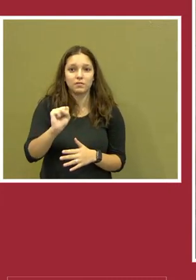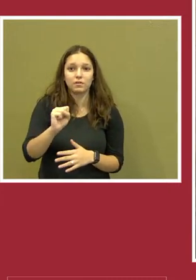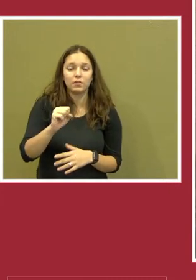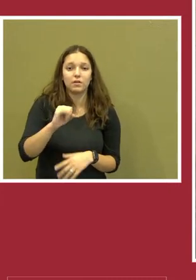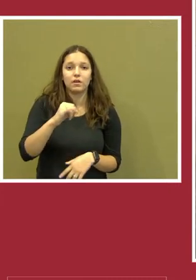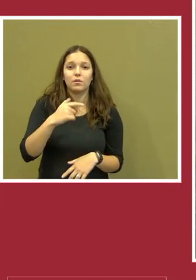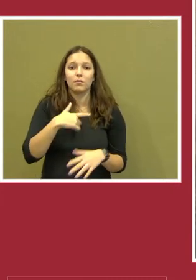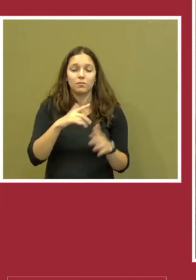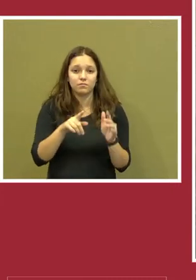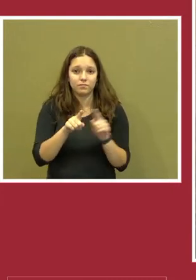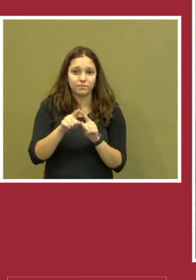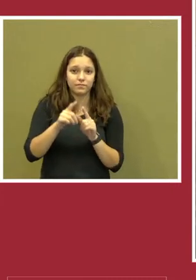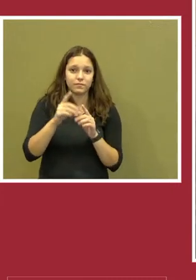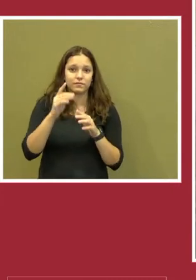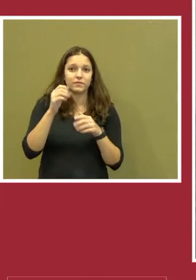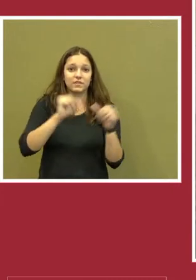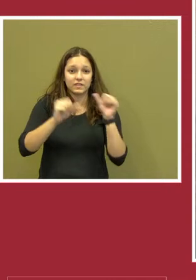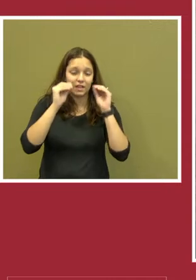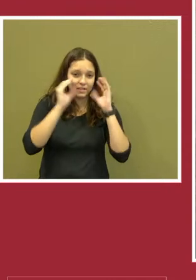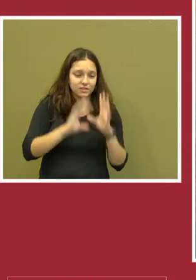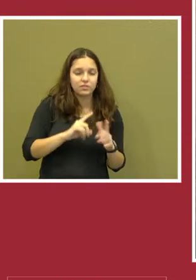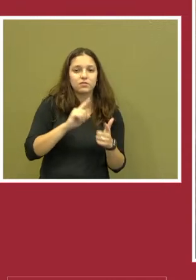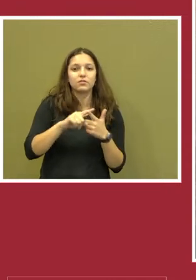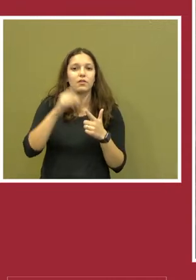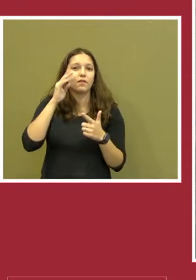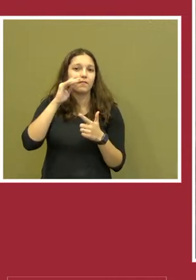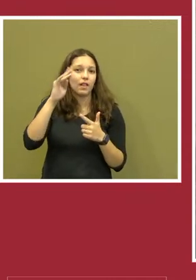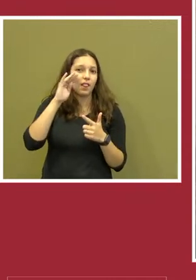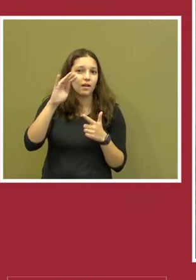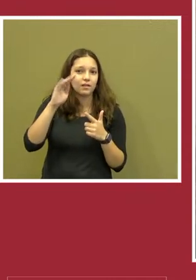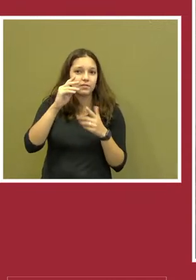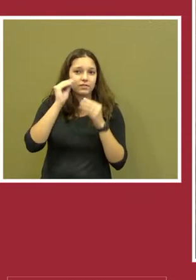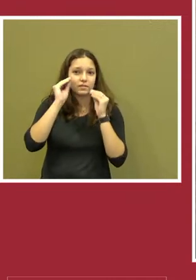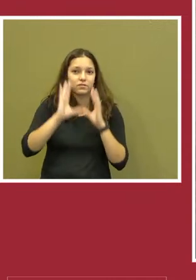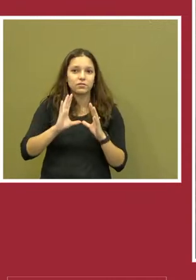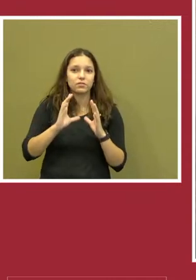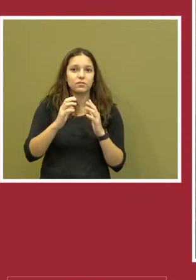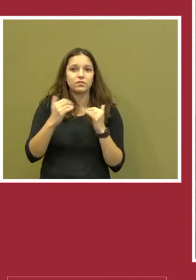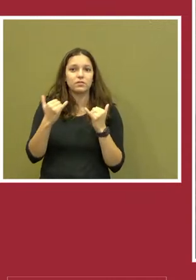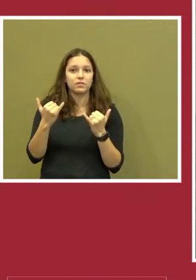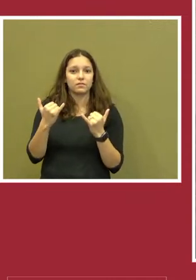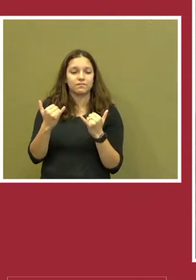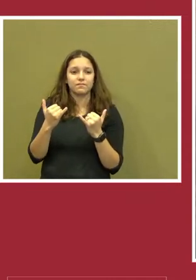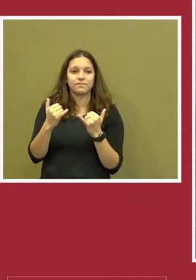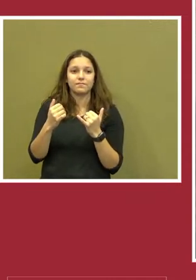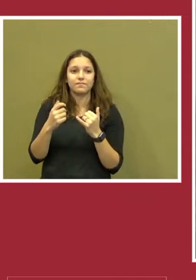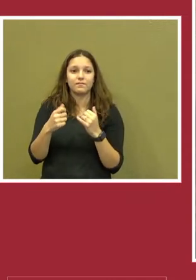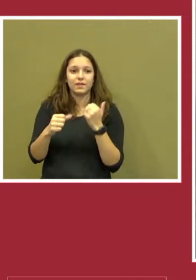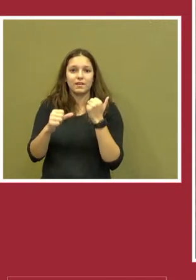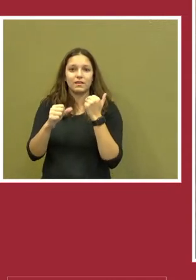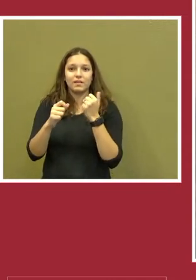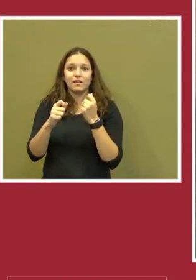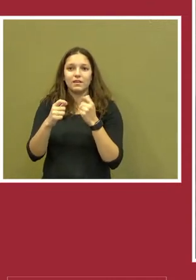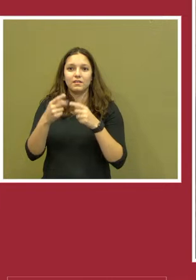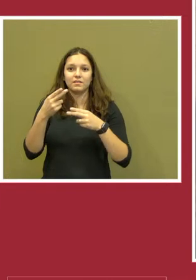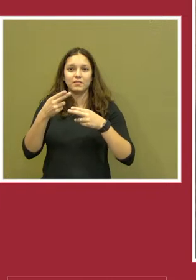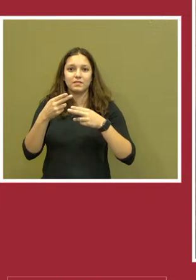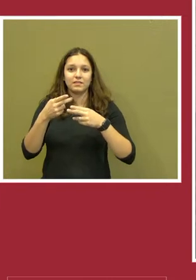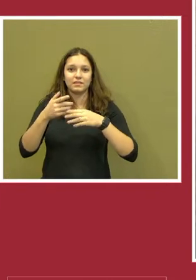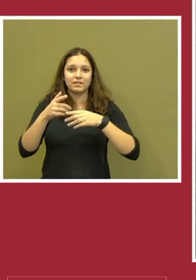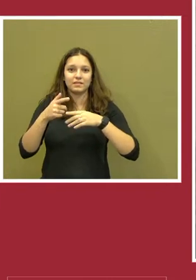science teacher and philosophy teacher. This year, I'm also the interim principal, assistant principal at Bend